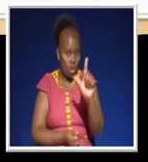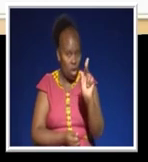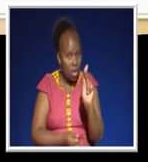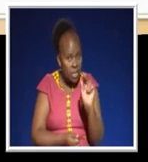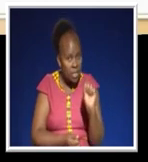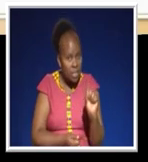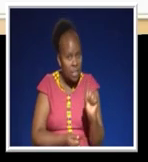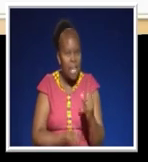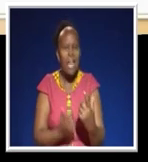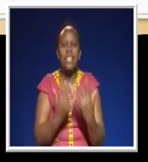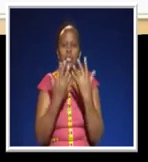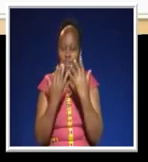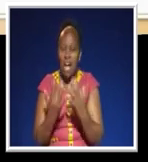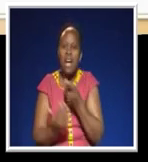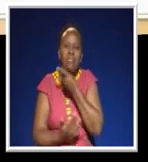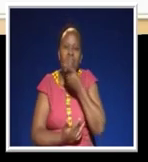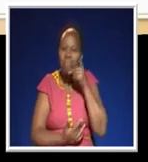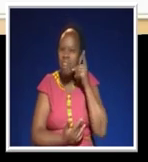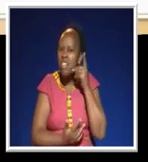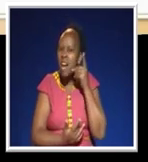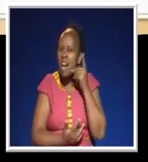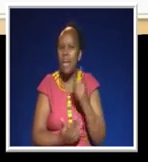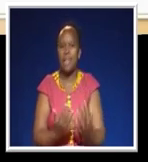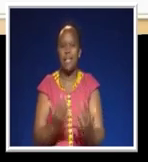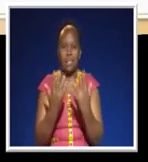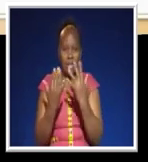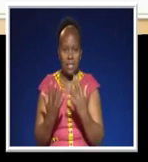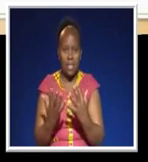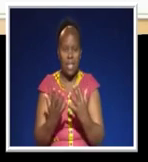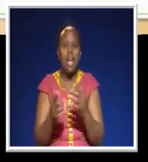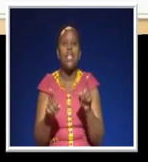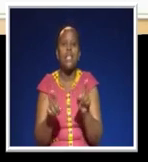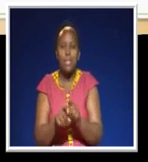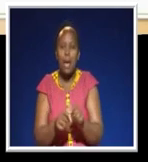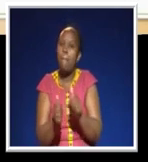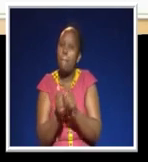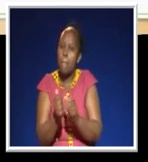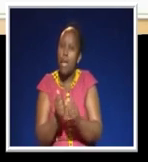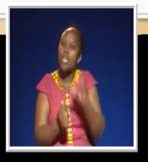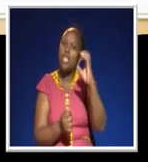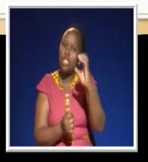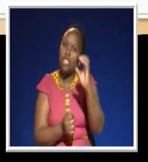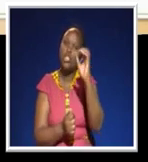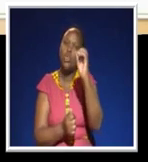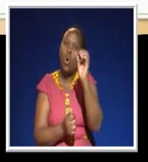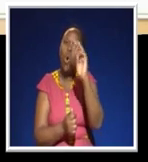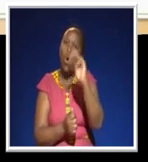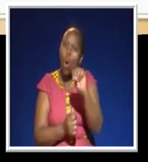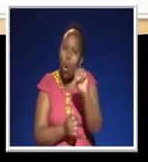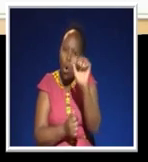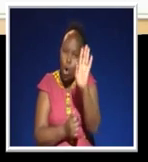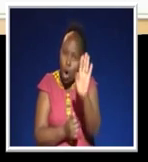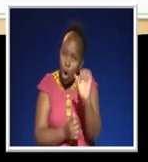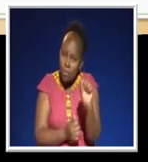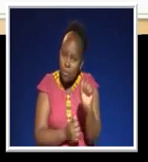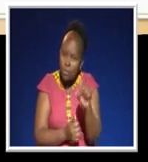dry grass cuttings, and the maize cobs are part of the plant wastes